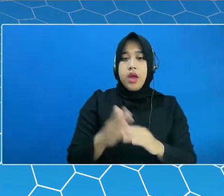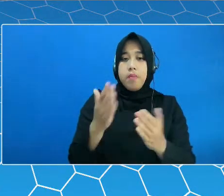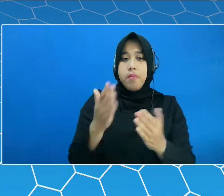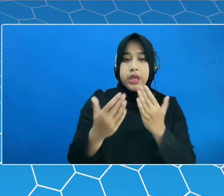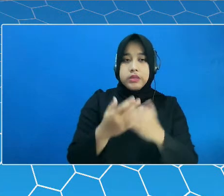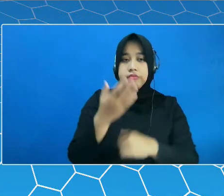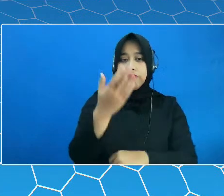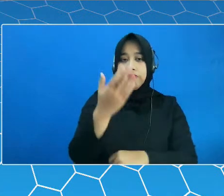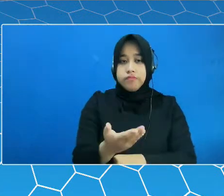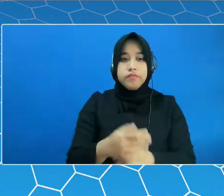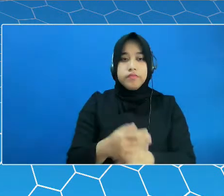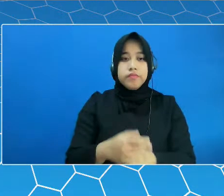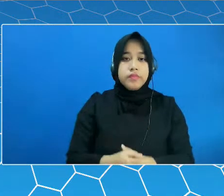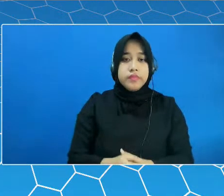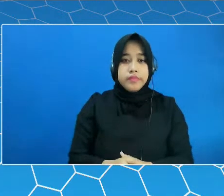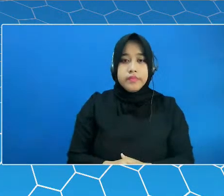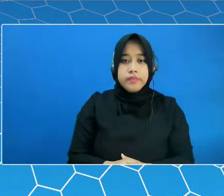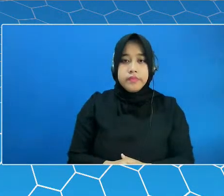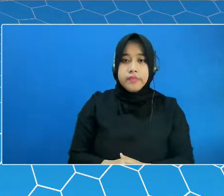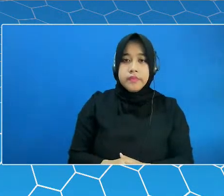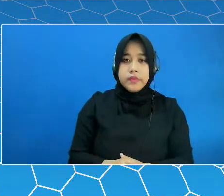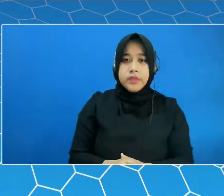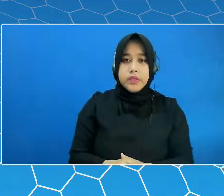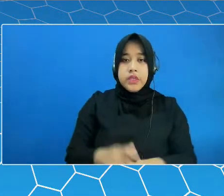of Birmingham with patient input.